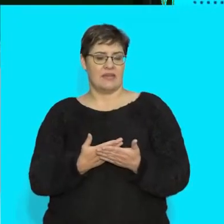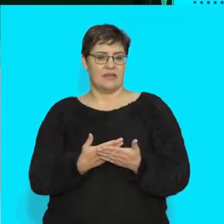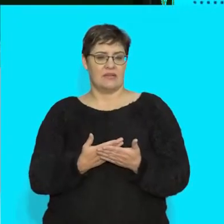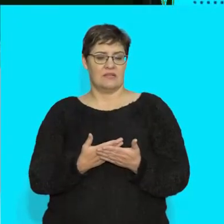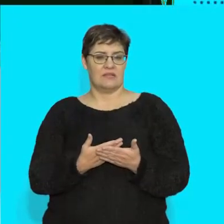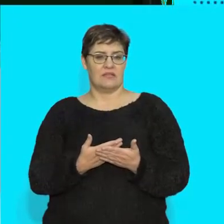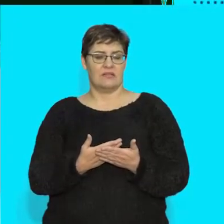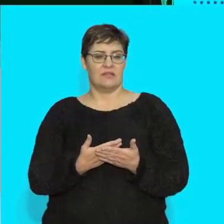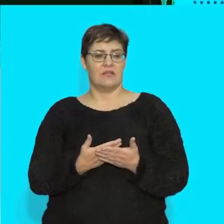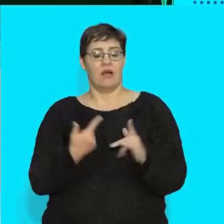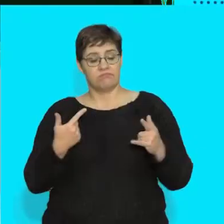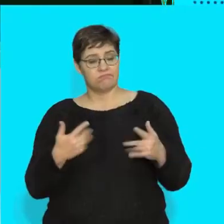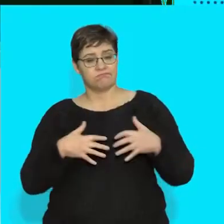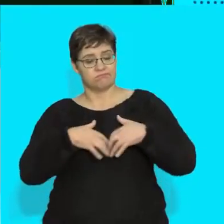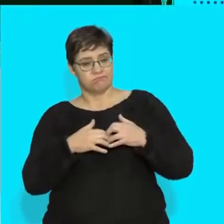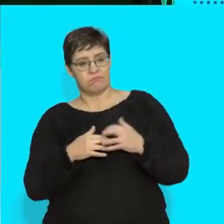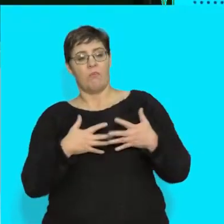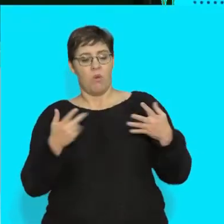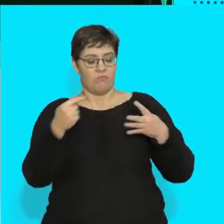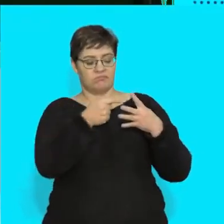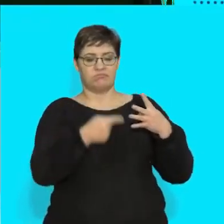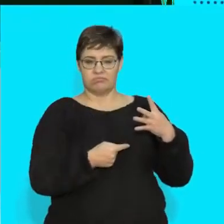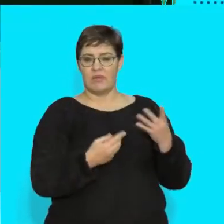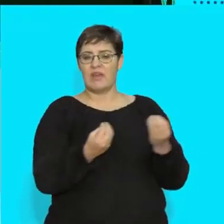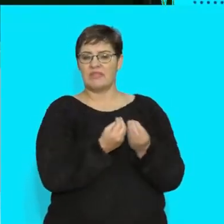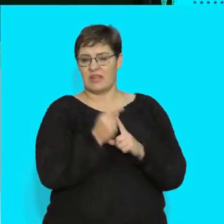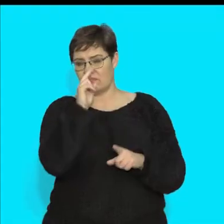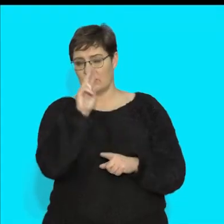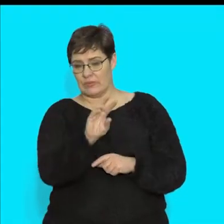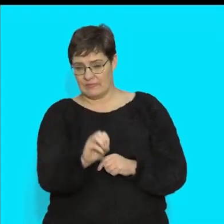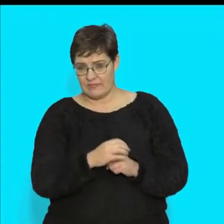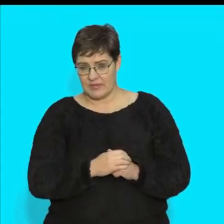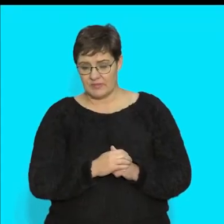all right, more inclined to have a few of the things that we're going to look at just now.